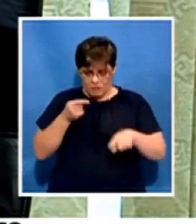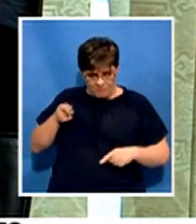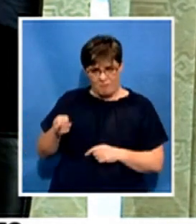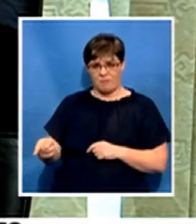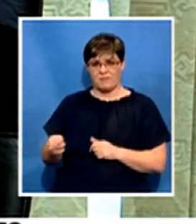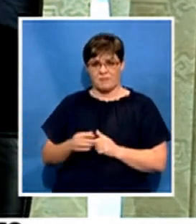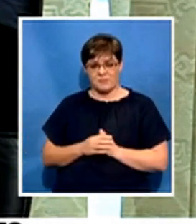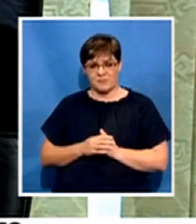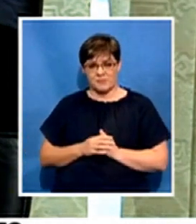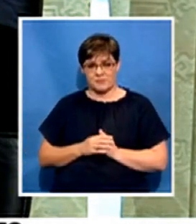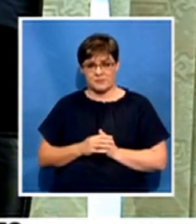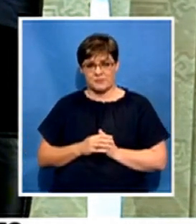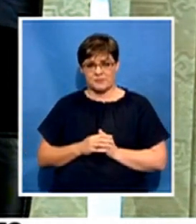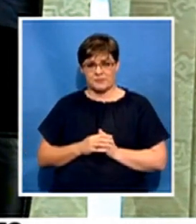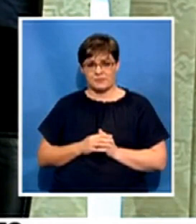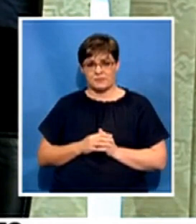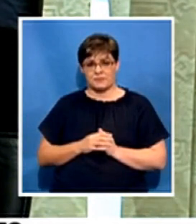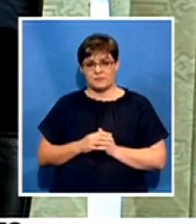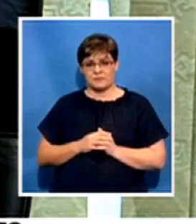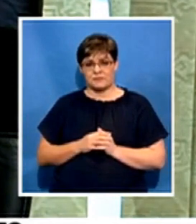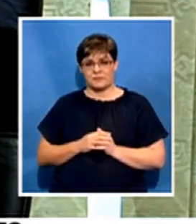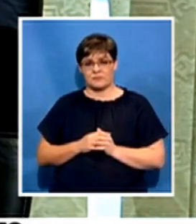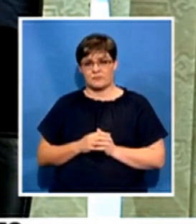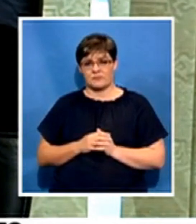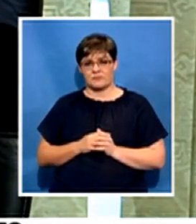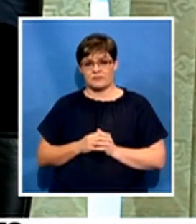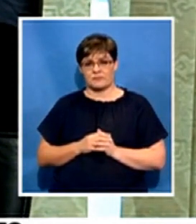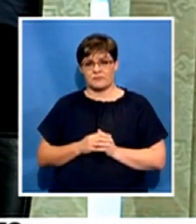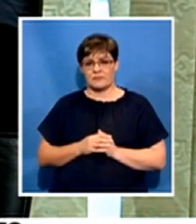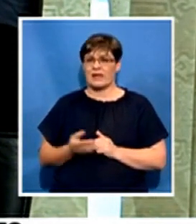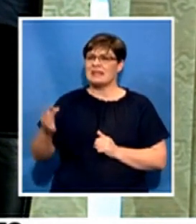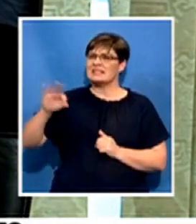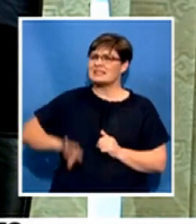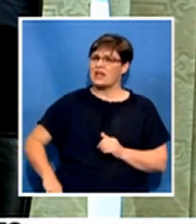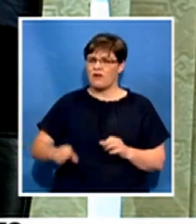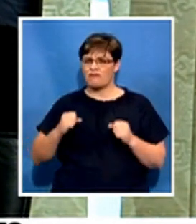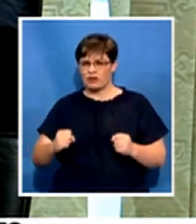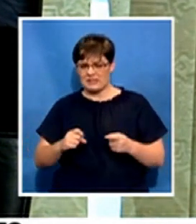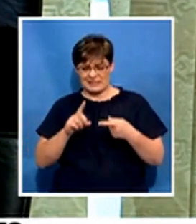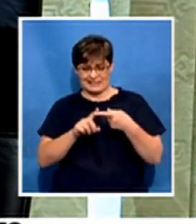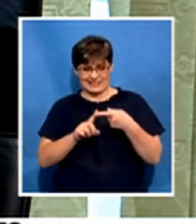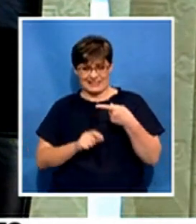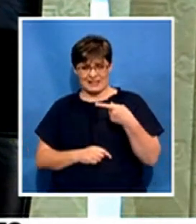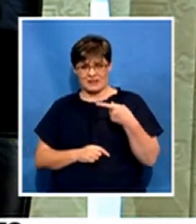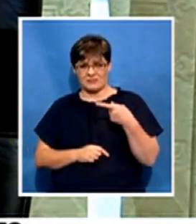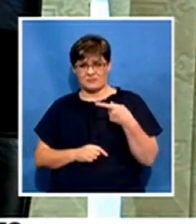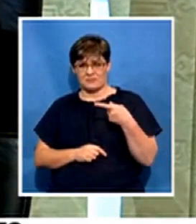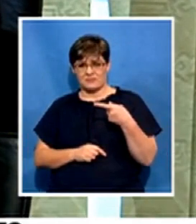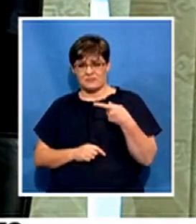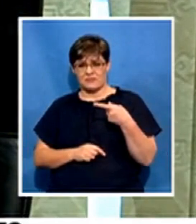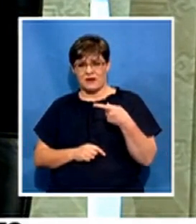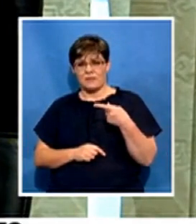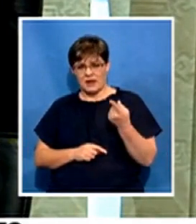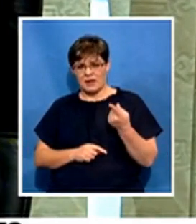So the salary freeze one, it is the undermining of Convention 154 of